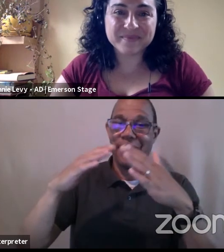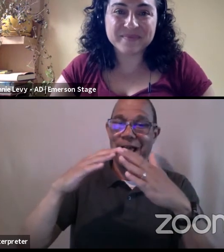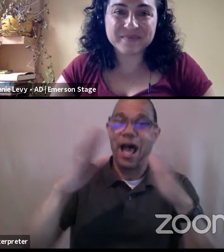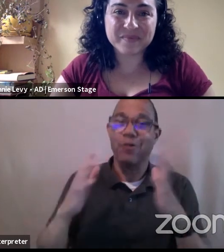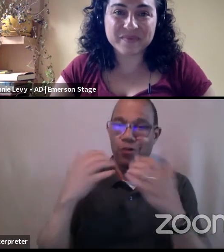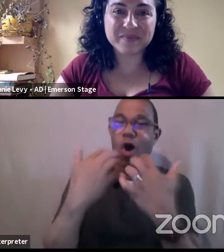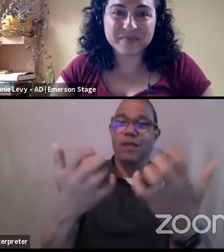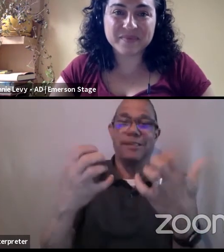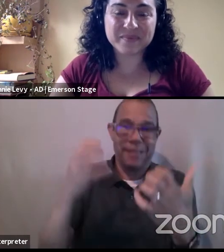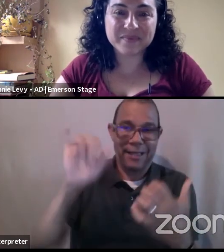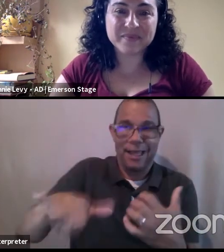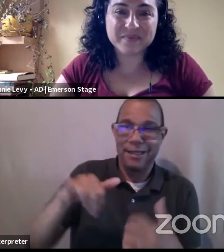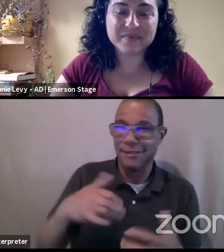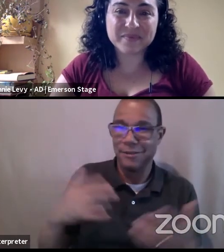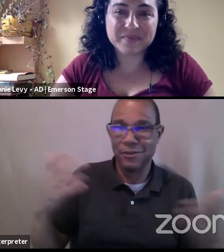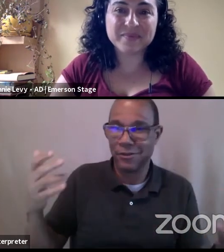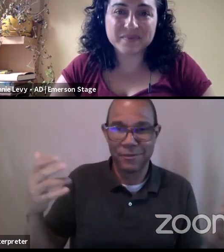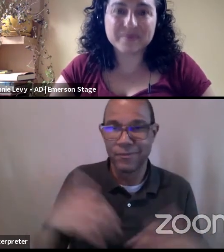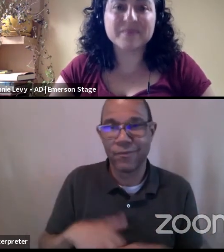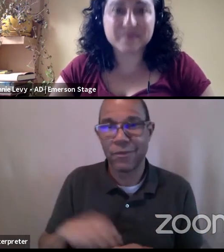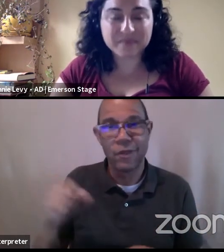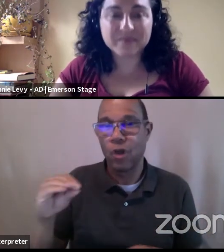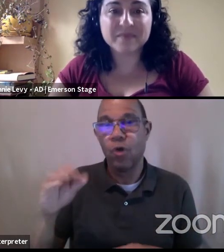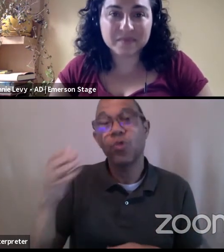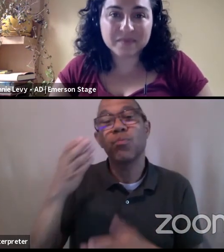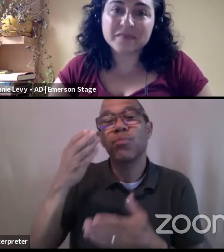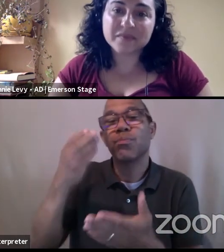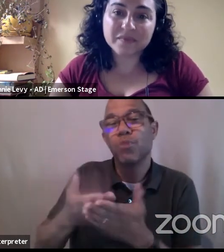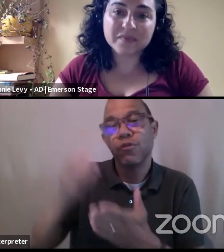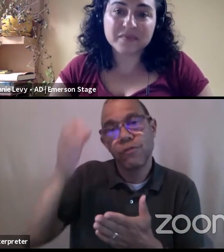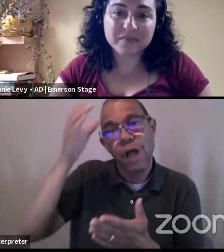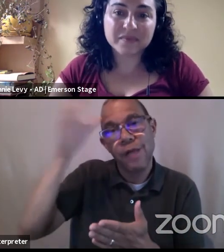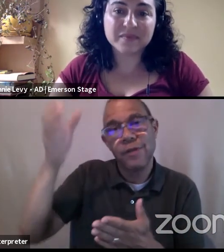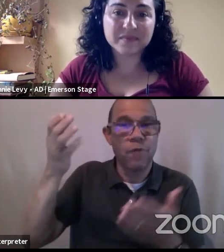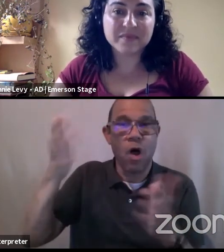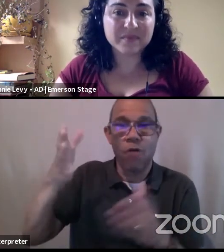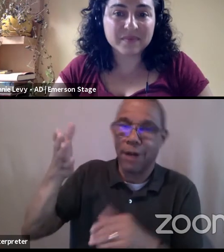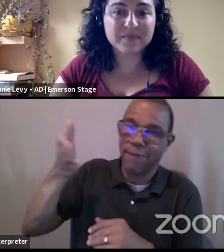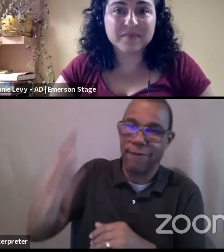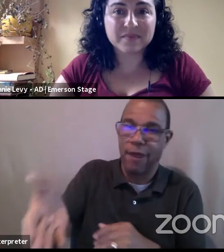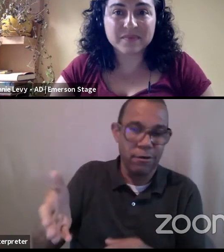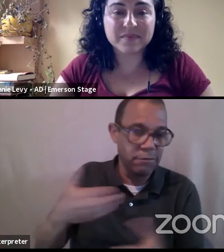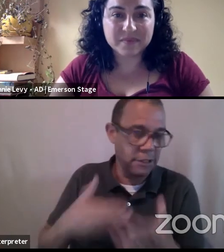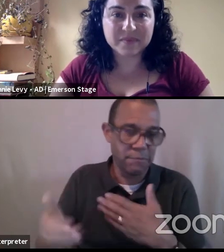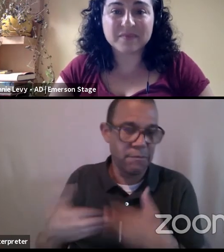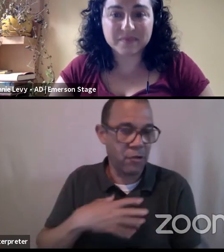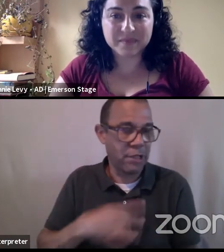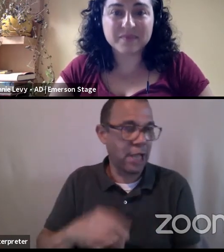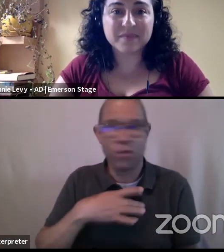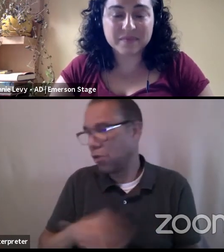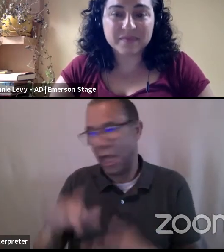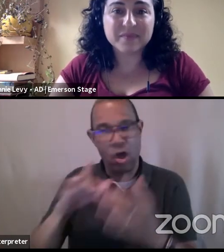and, you know, so the proof of concept has happened. I think we like it or not, it's good. It's going to exist. Uh,